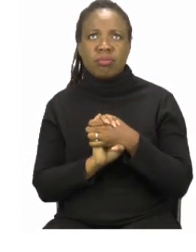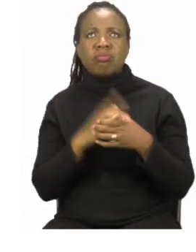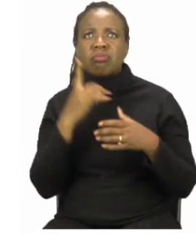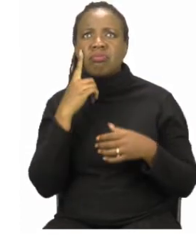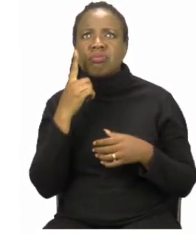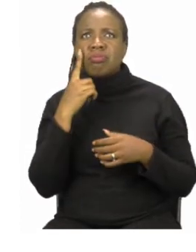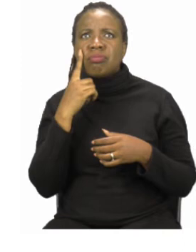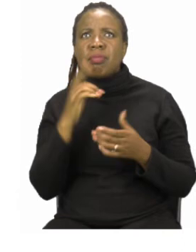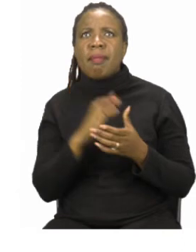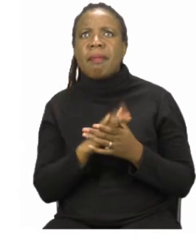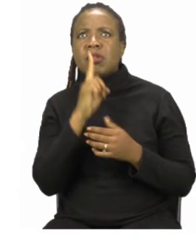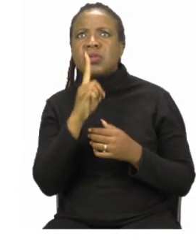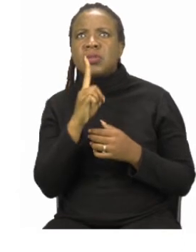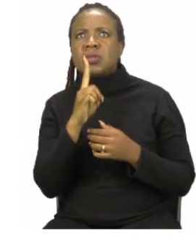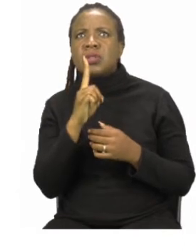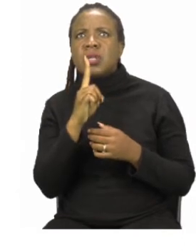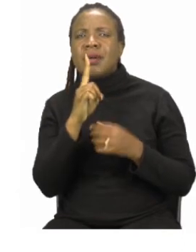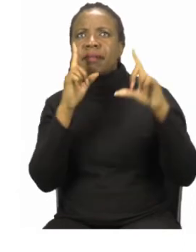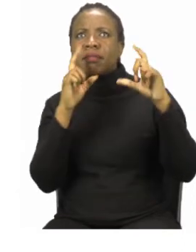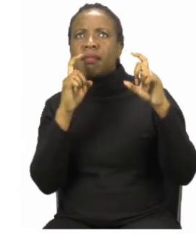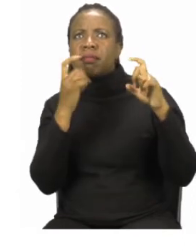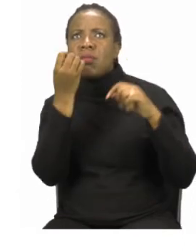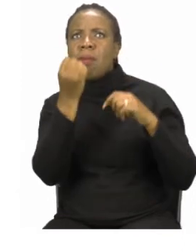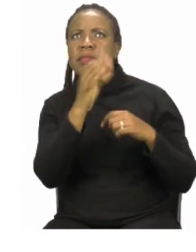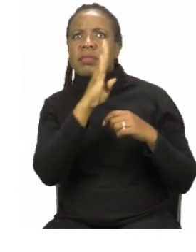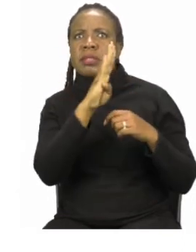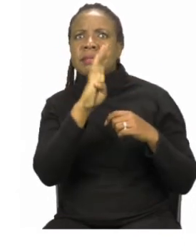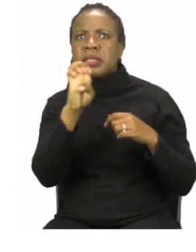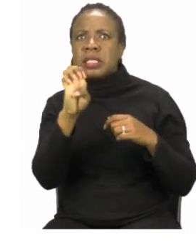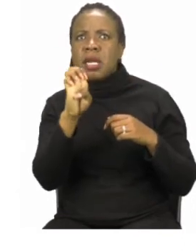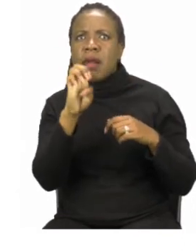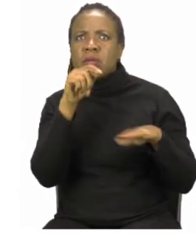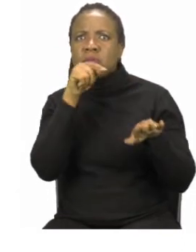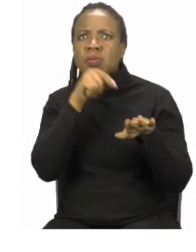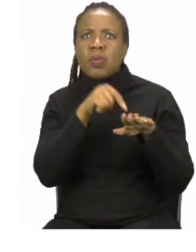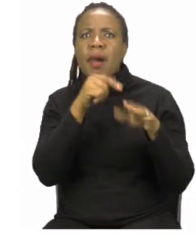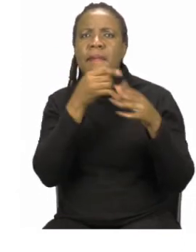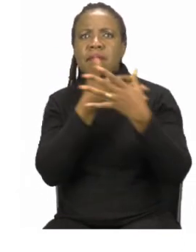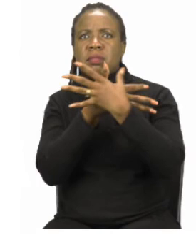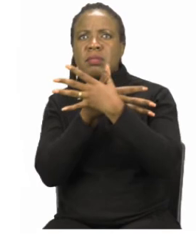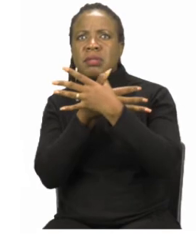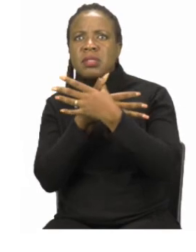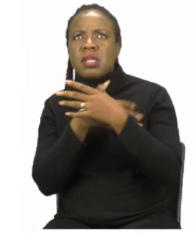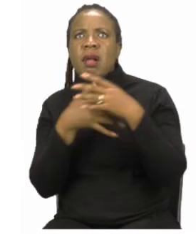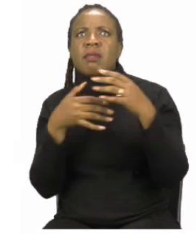see that one of the pictures has bees and butterflies flying